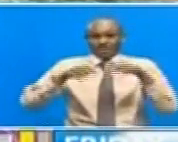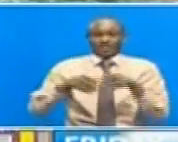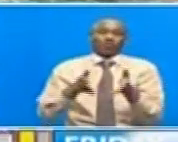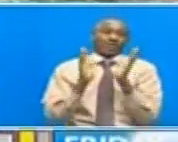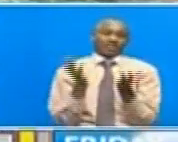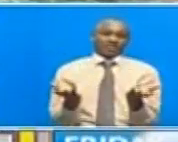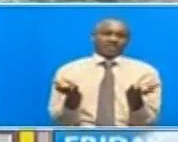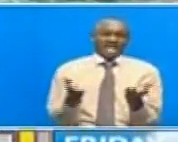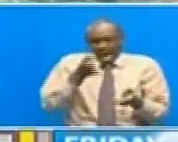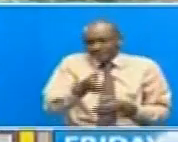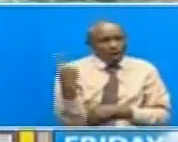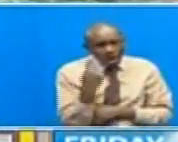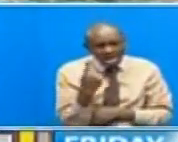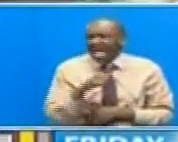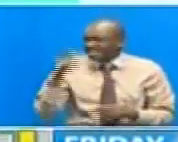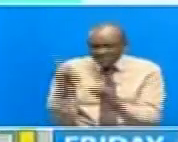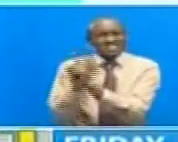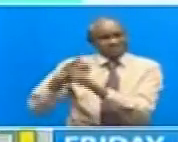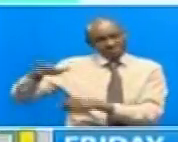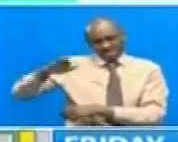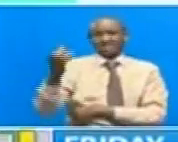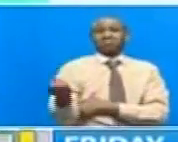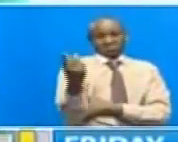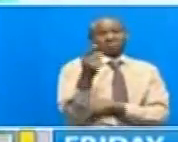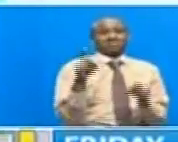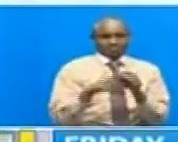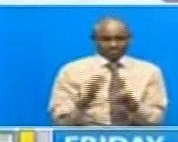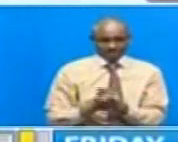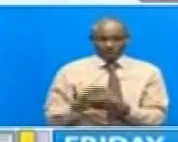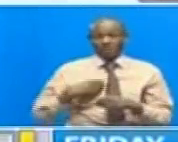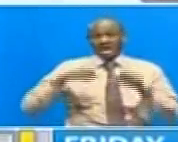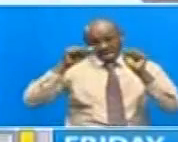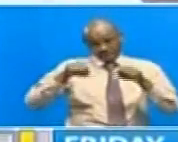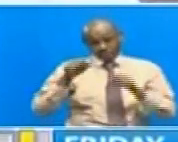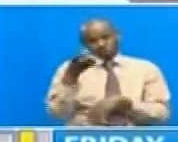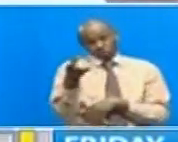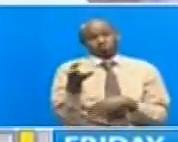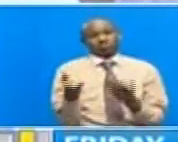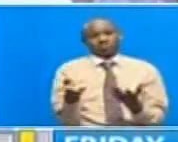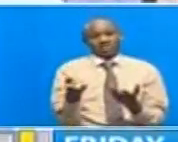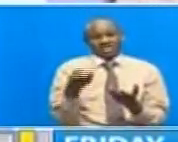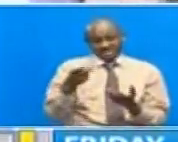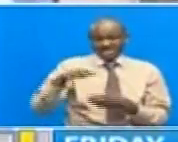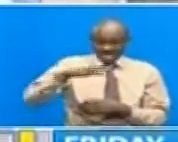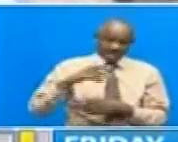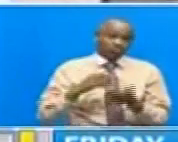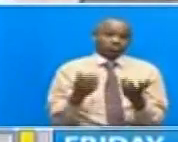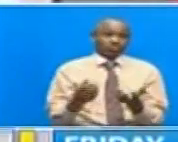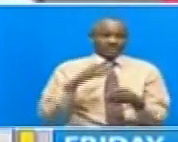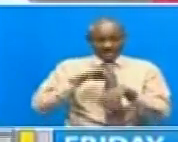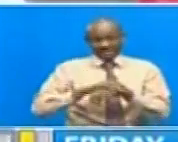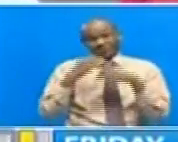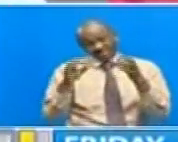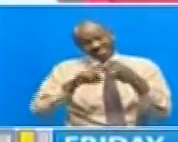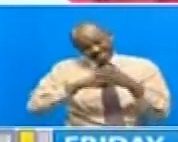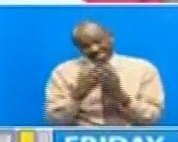Unaona? Na sio hapa hivi tu, kuna sehemu mbalimbali. We are able to improve the livelihoods of these refugees who have really started